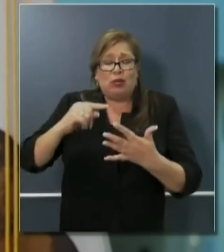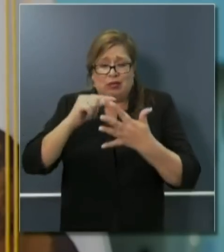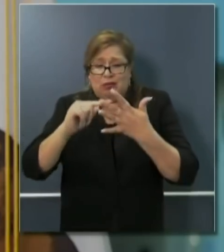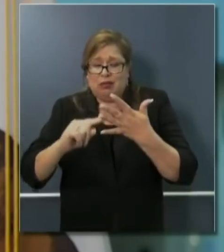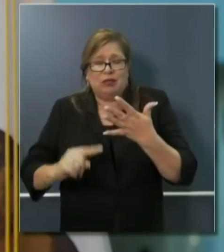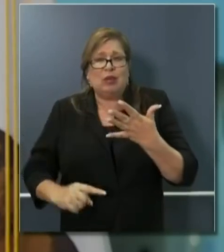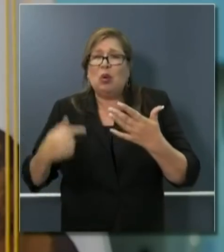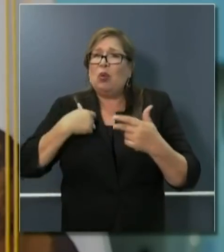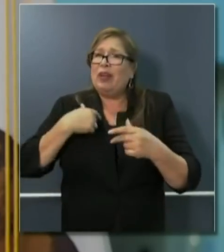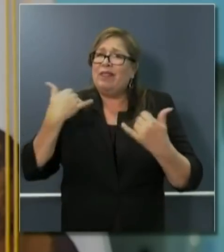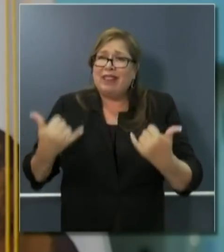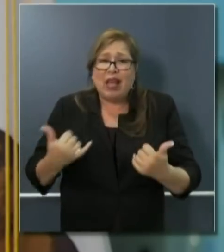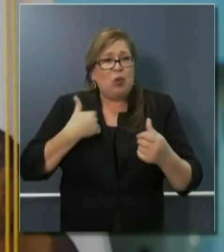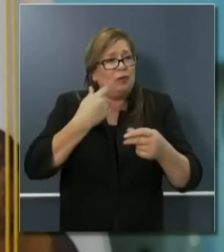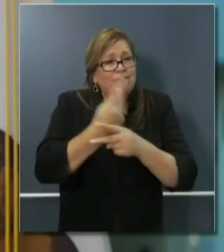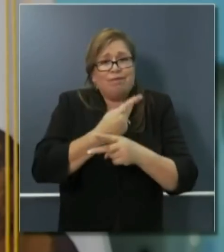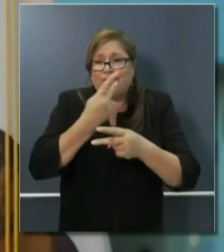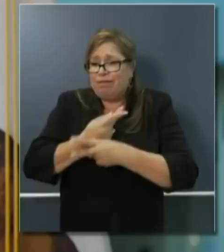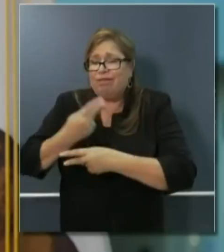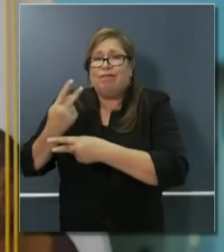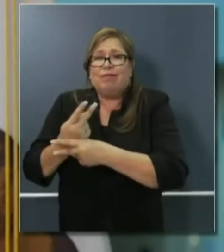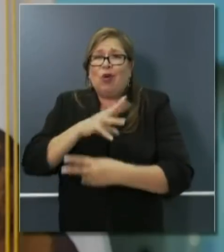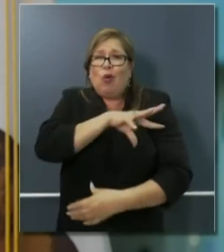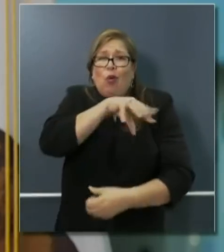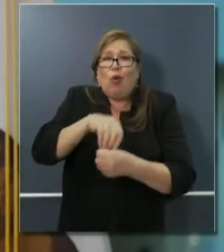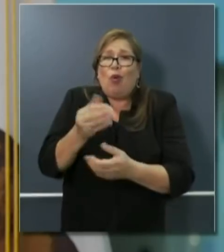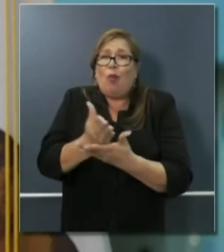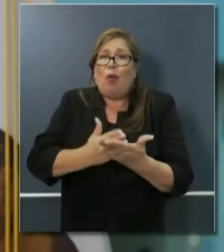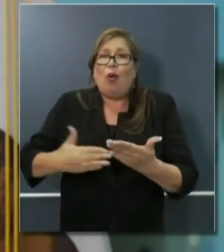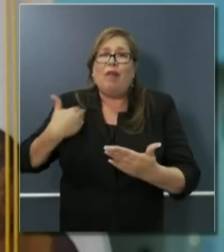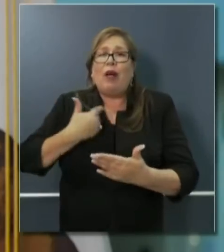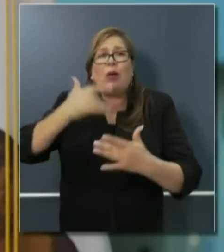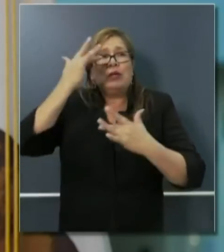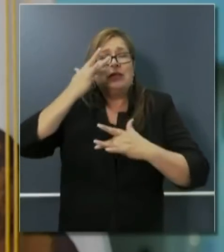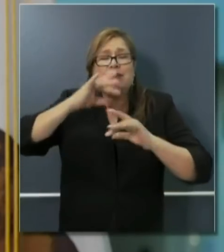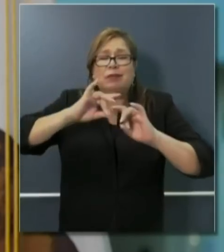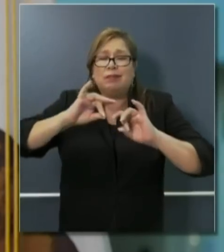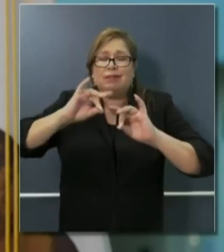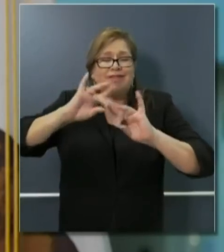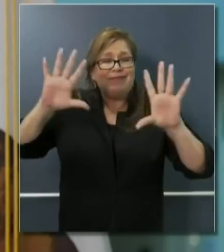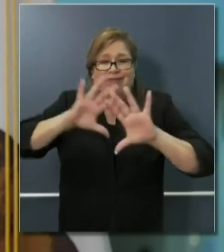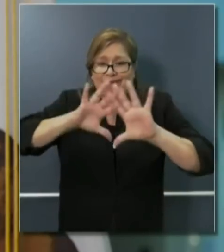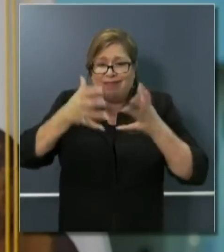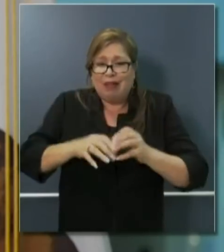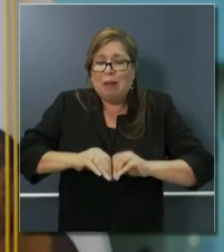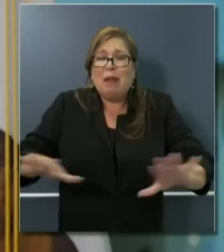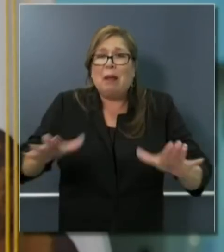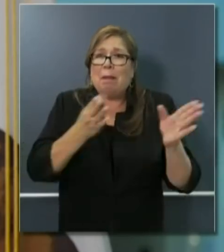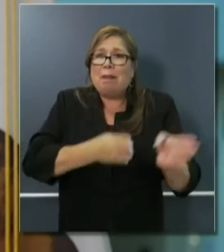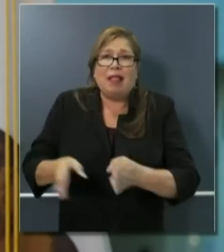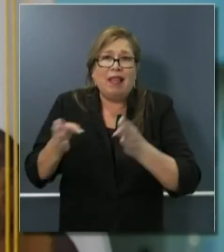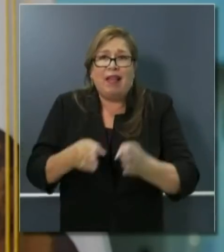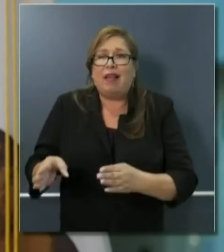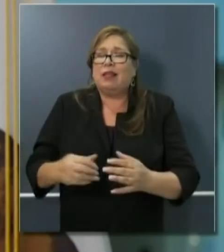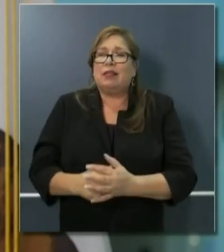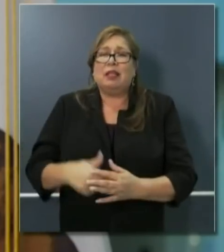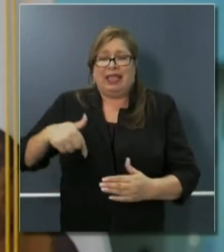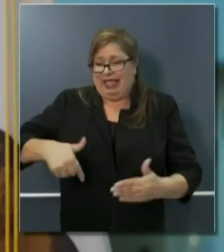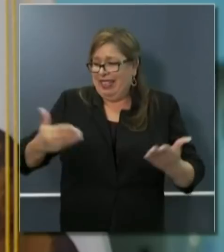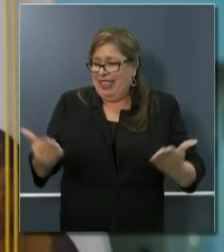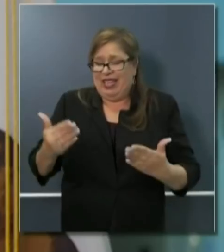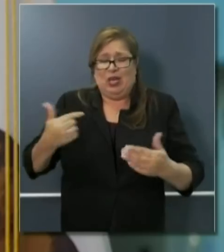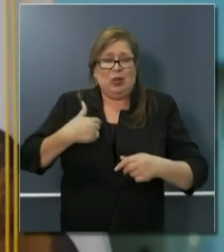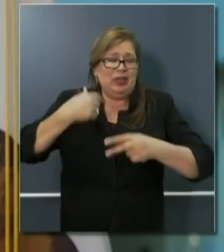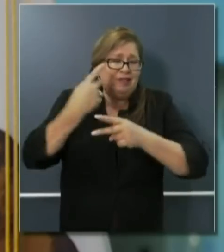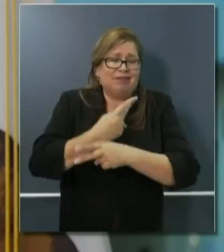considered as part of our pandemic planning that goes on here at the Office of Emergency Service every hour of every day.